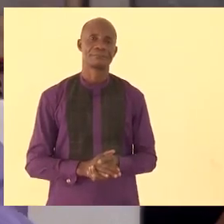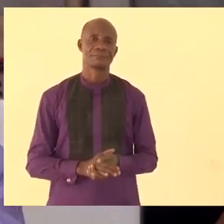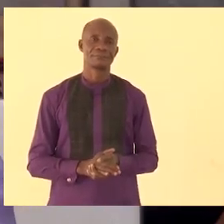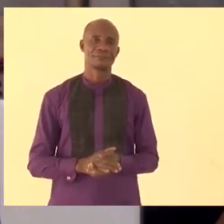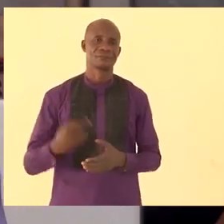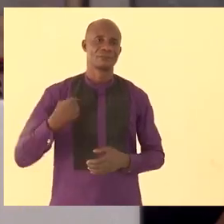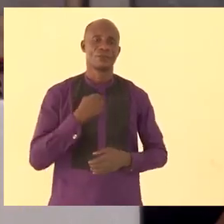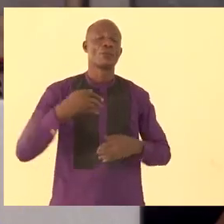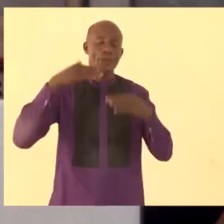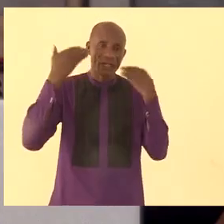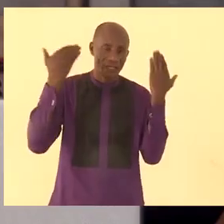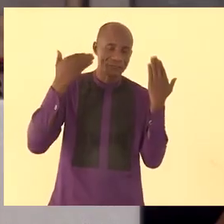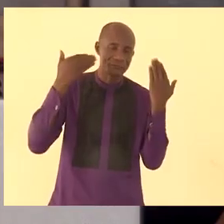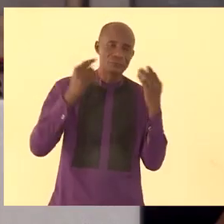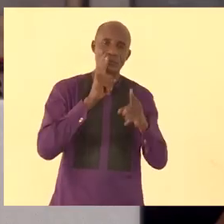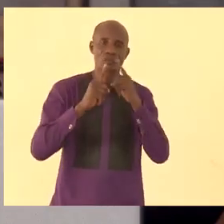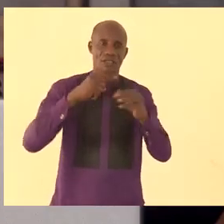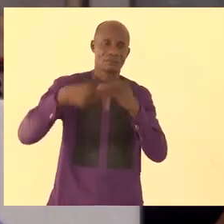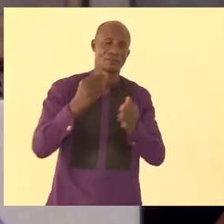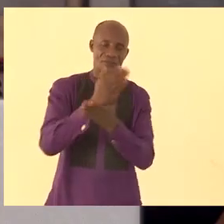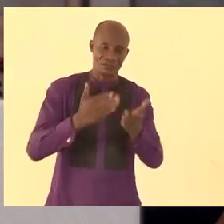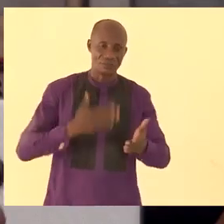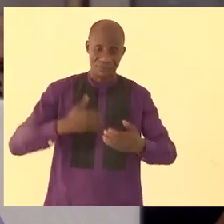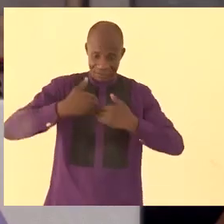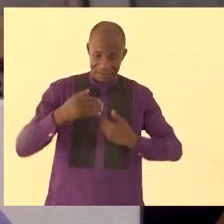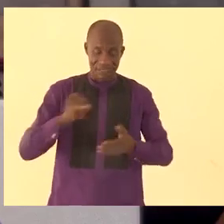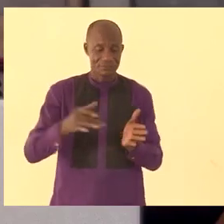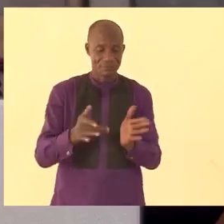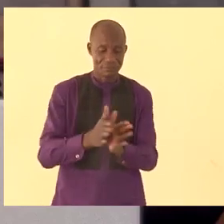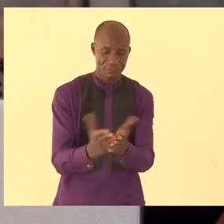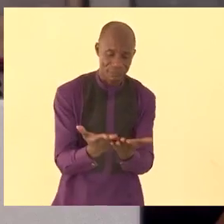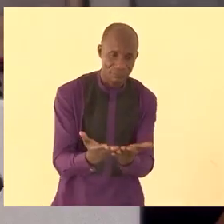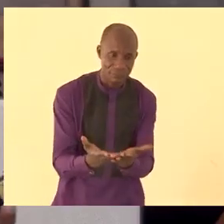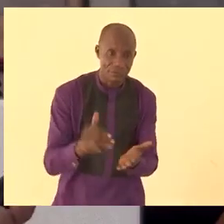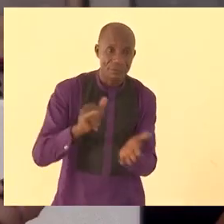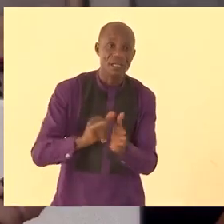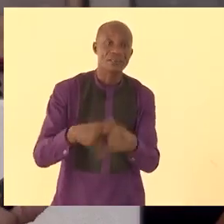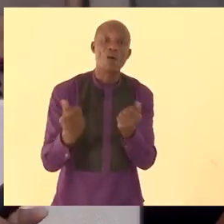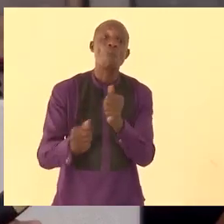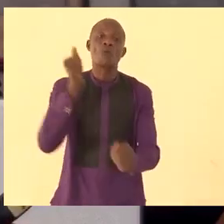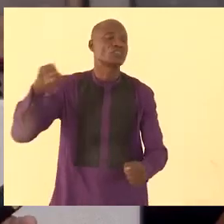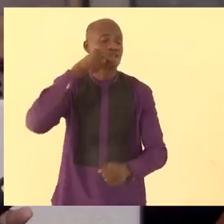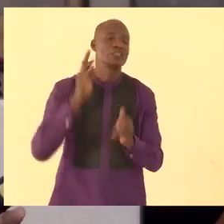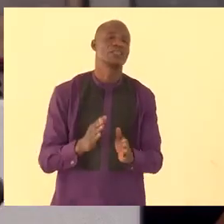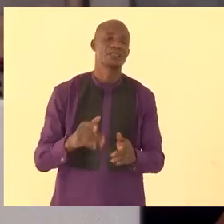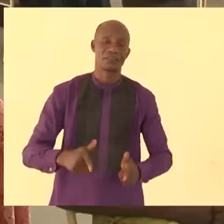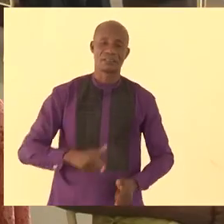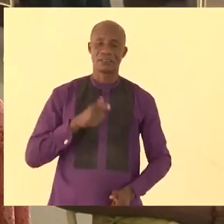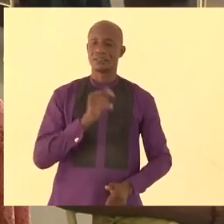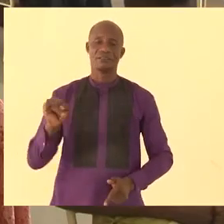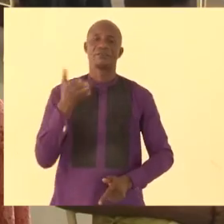We laugh when we talk about somebody holding Bible and going to shrine. But that's how most Nigerians are living their